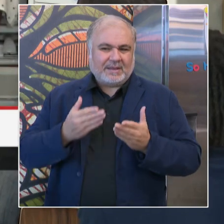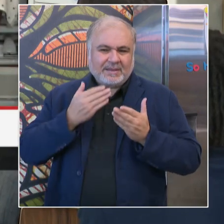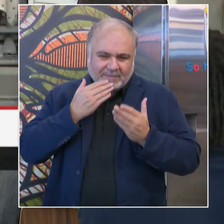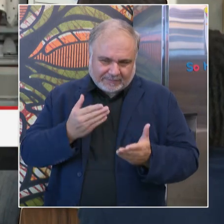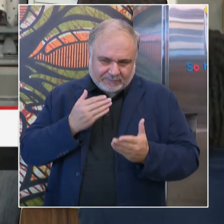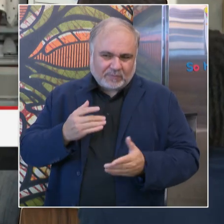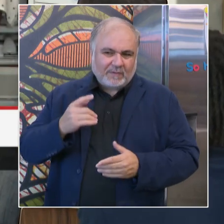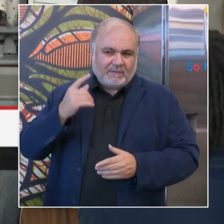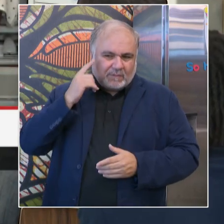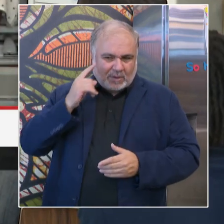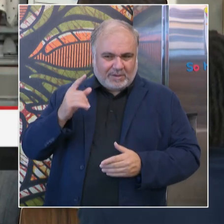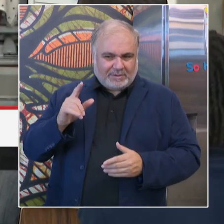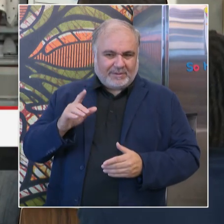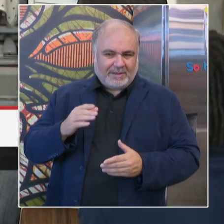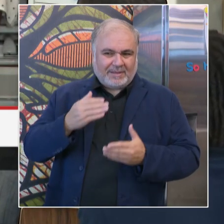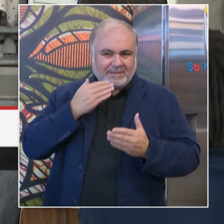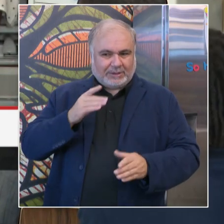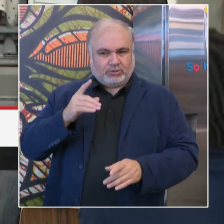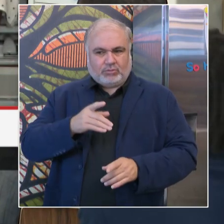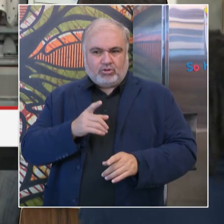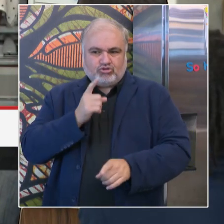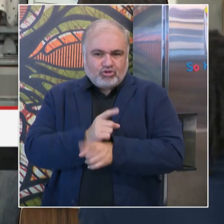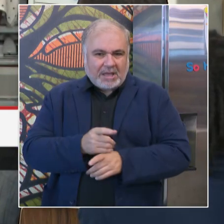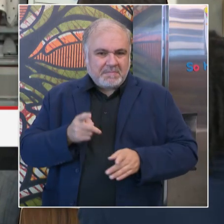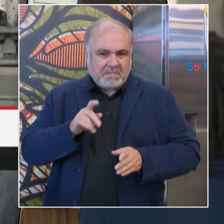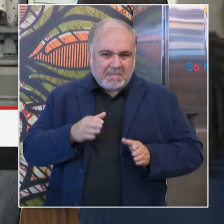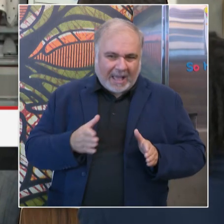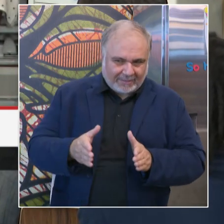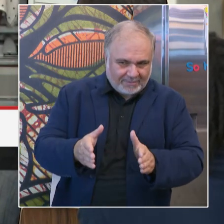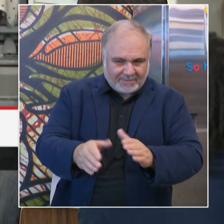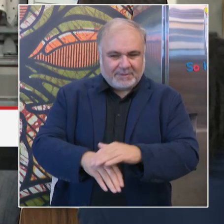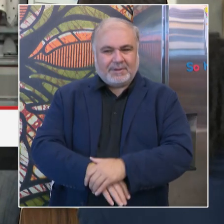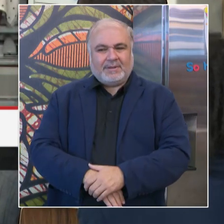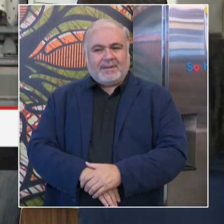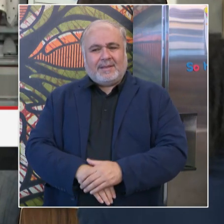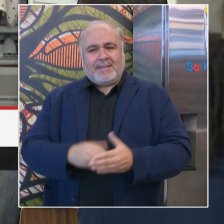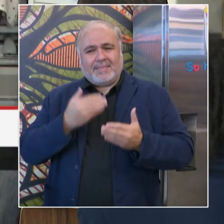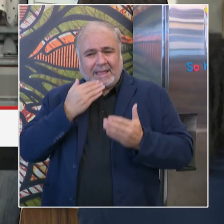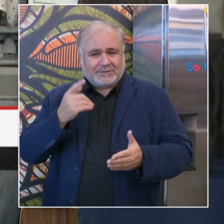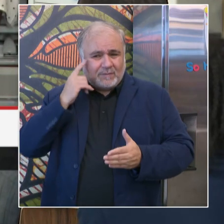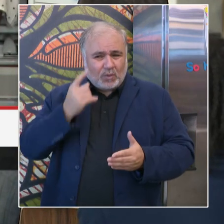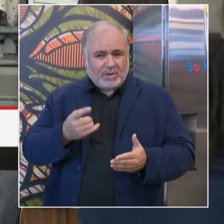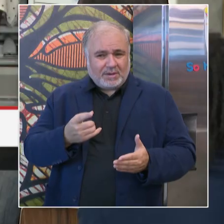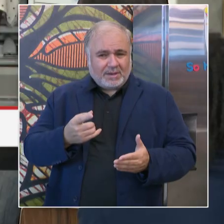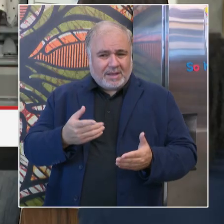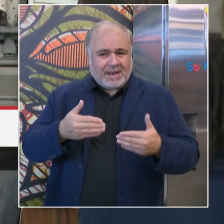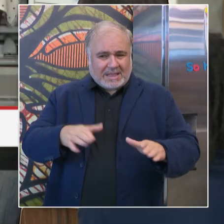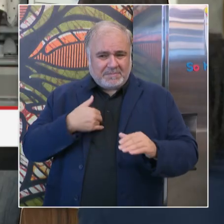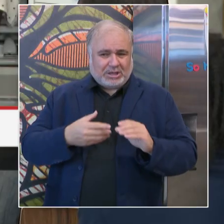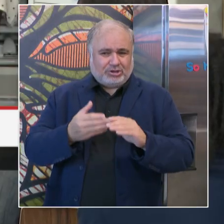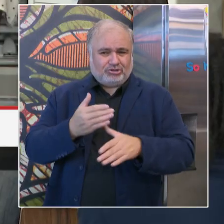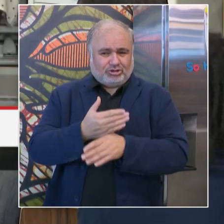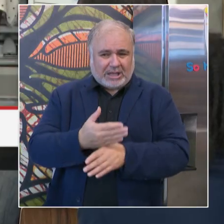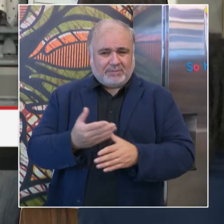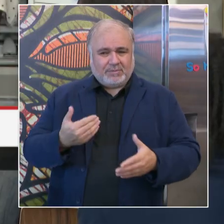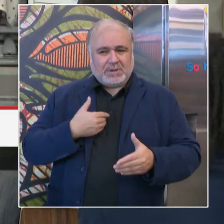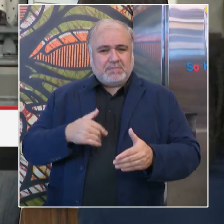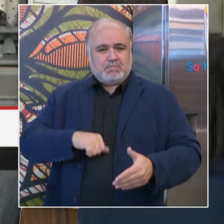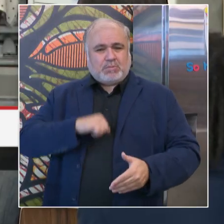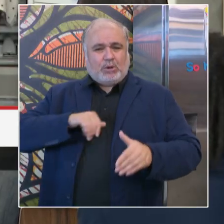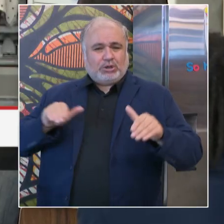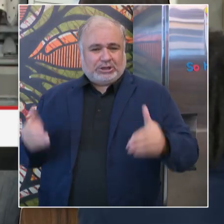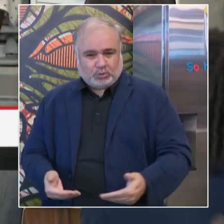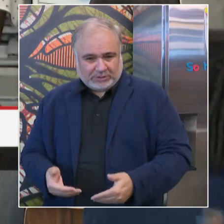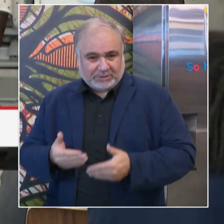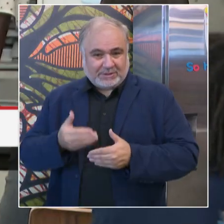path. Thank you for letting me share a bit of my story. Now I'm proud to introduce Mayor Muriel